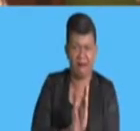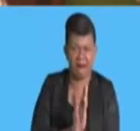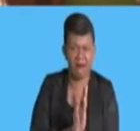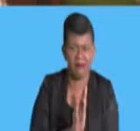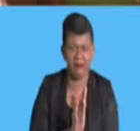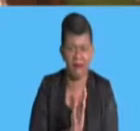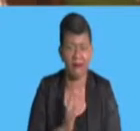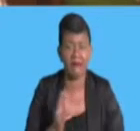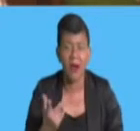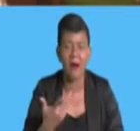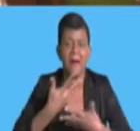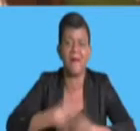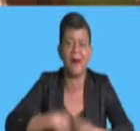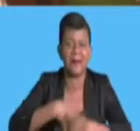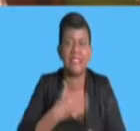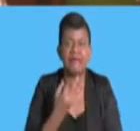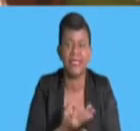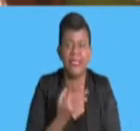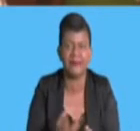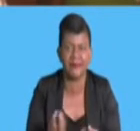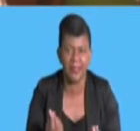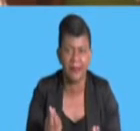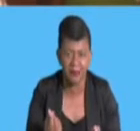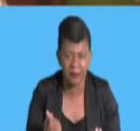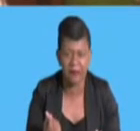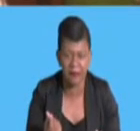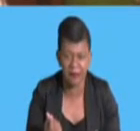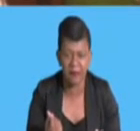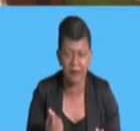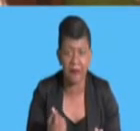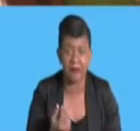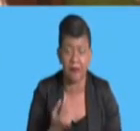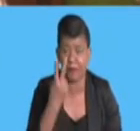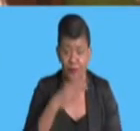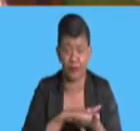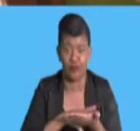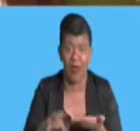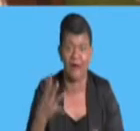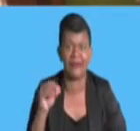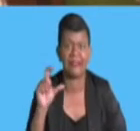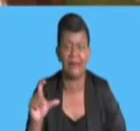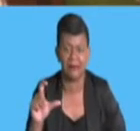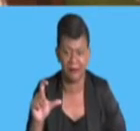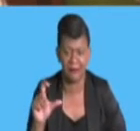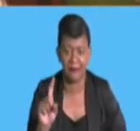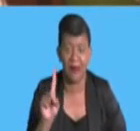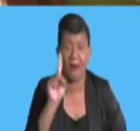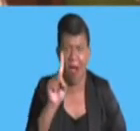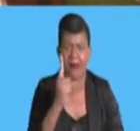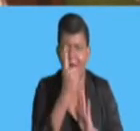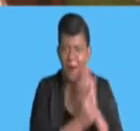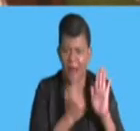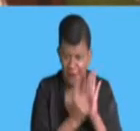from many people earning as little as $2.68 an hour, must account for every cent in the highest court of the land, this House, the